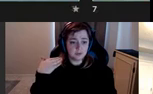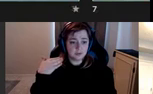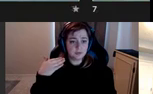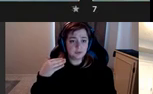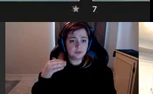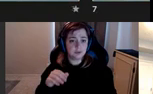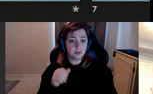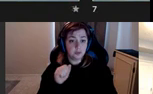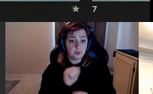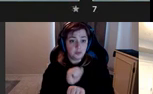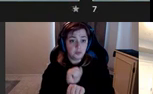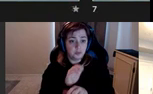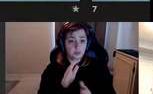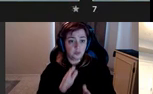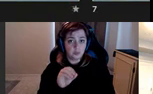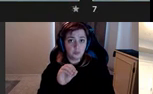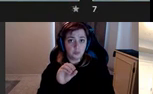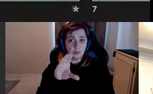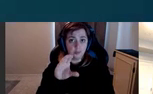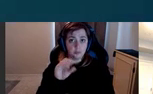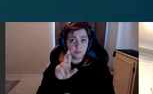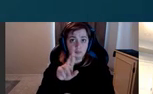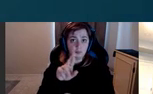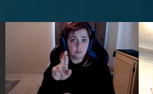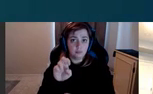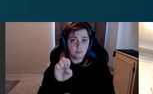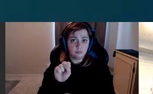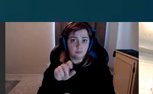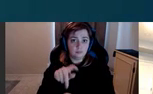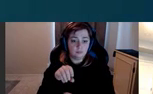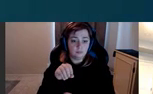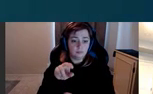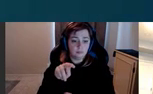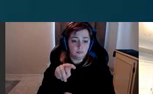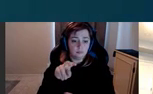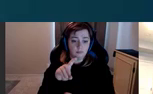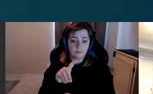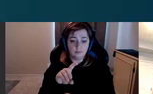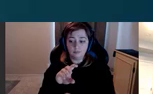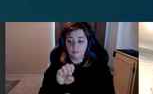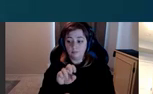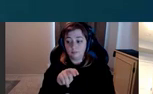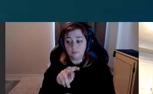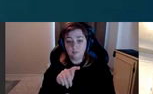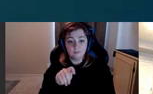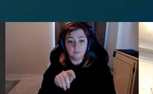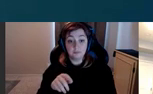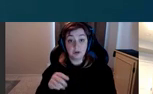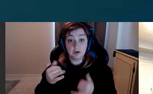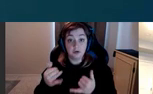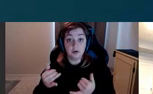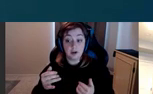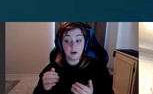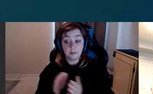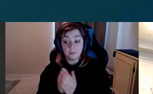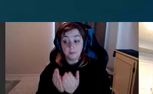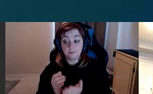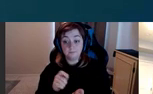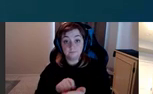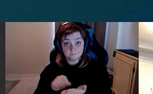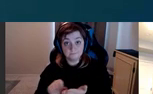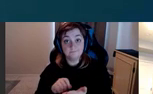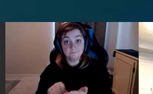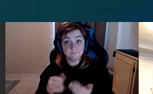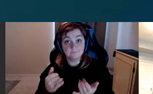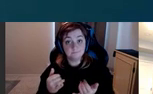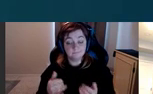career. And I have now shifted towards writing novels. A little bit about myself to